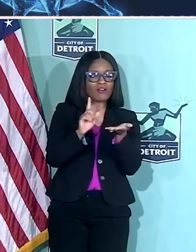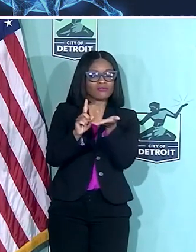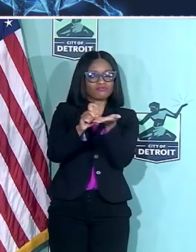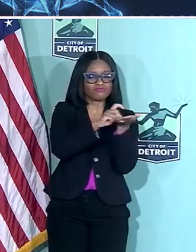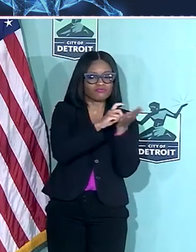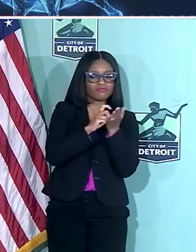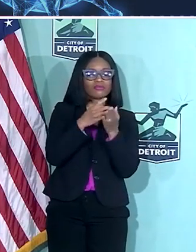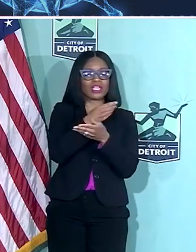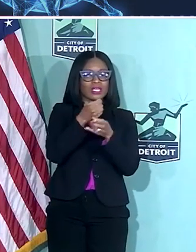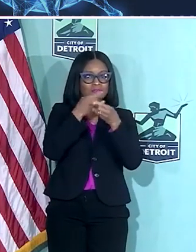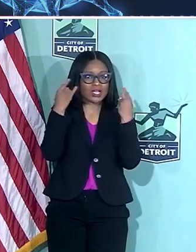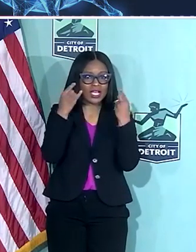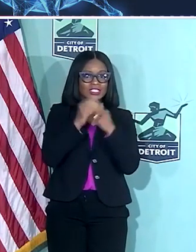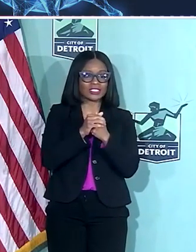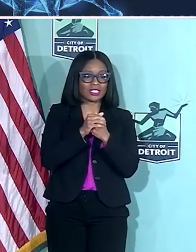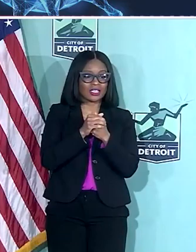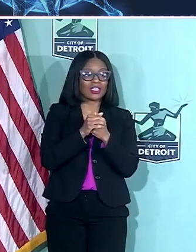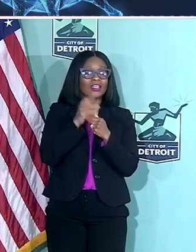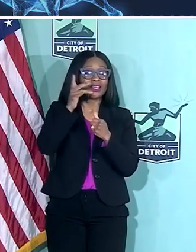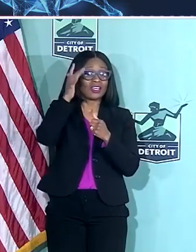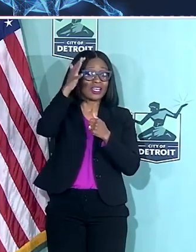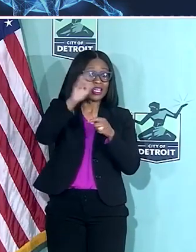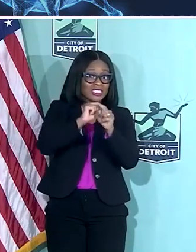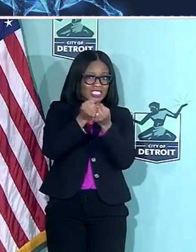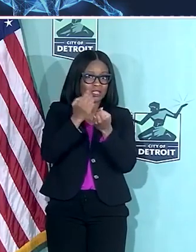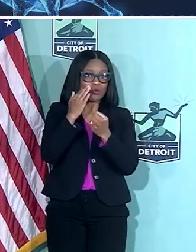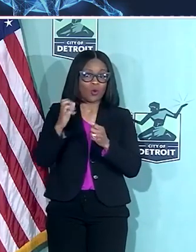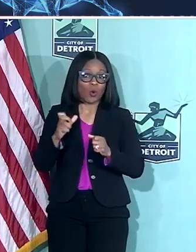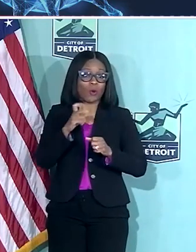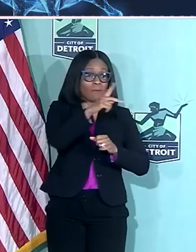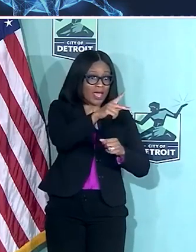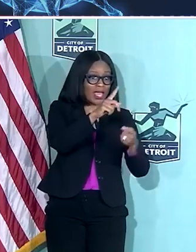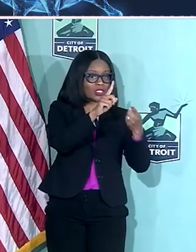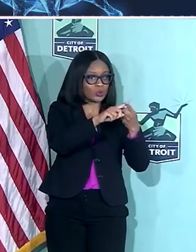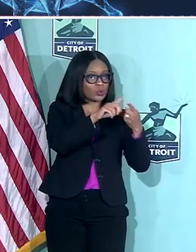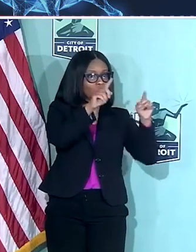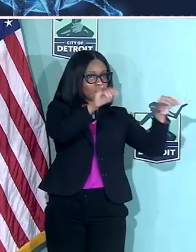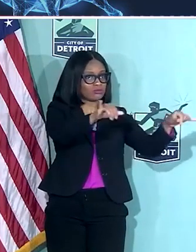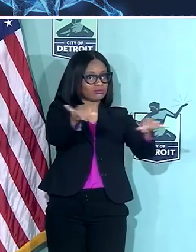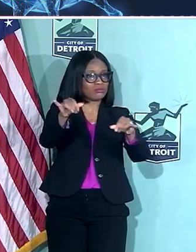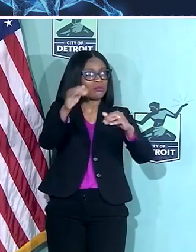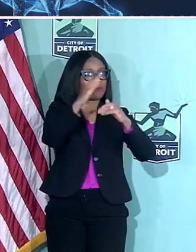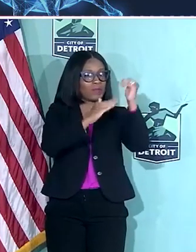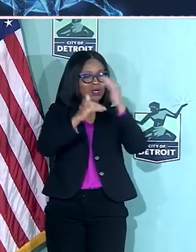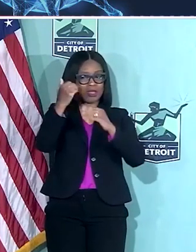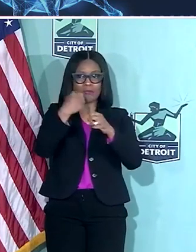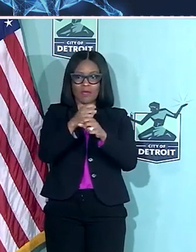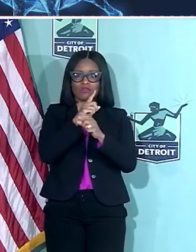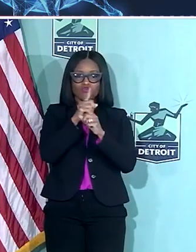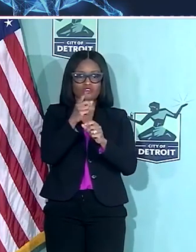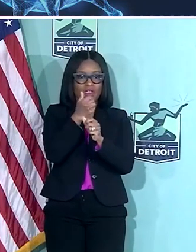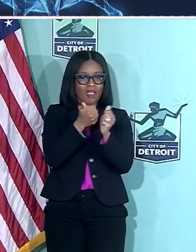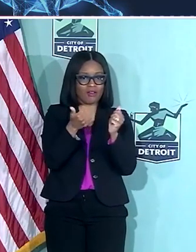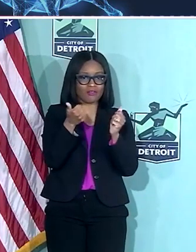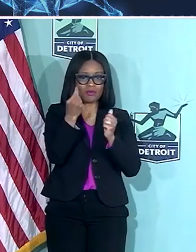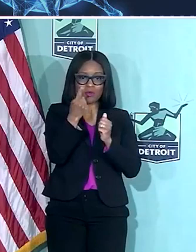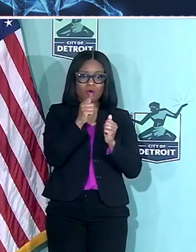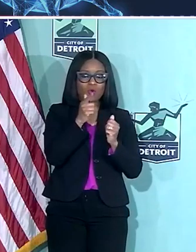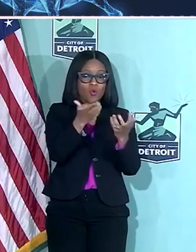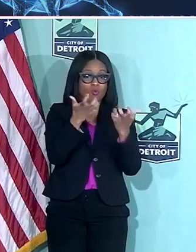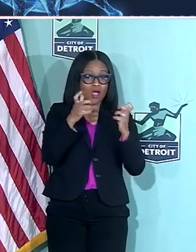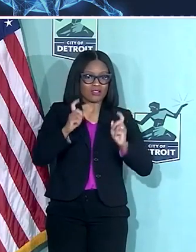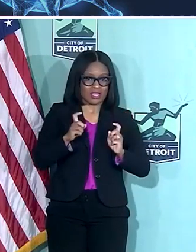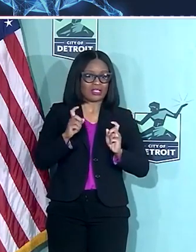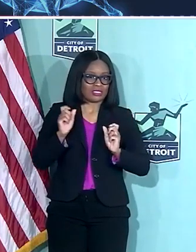sanitizer. Eventually, our team will be making return visits to ensure that everyone who wants to be tested gets a test. And in fact,